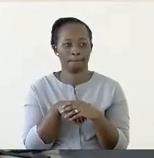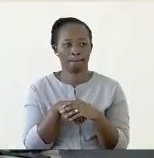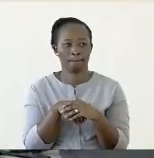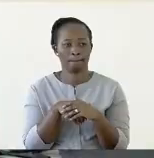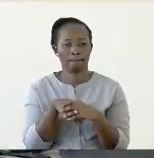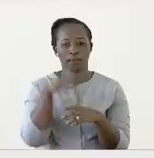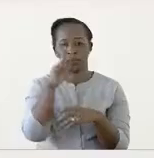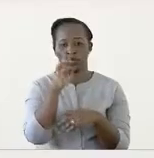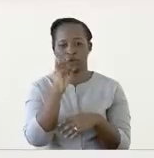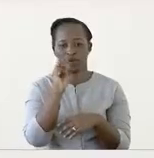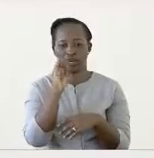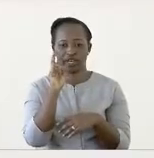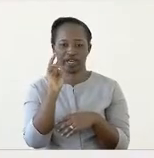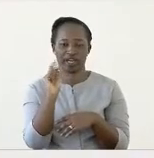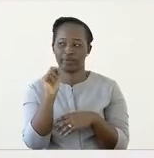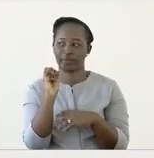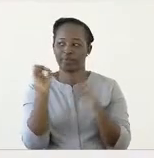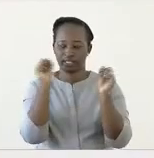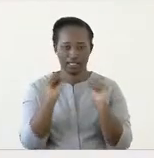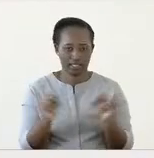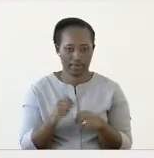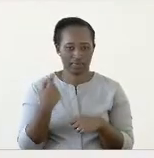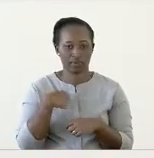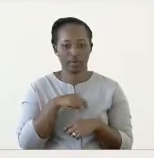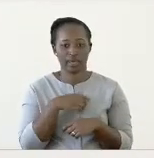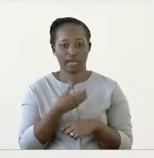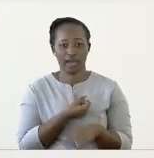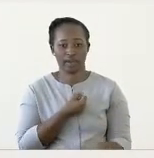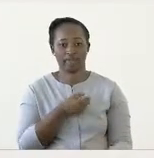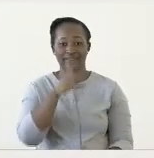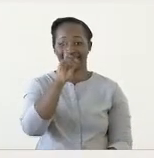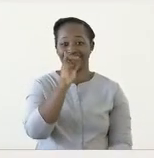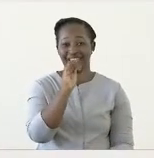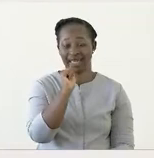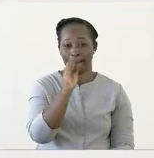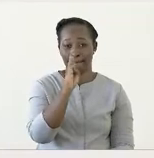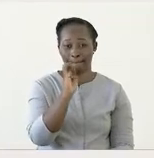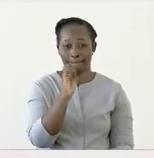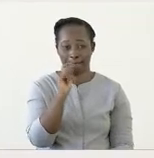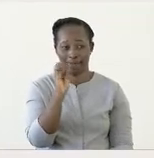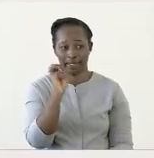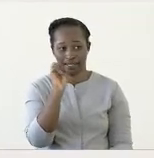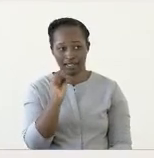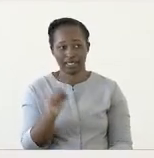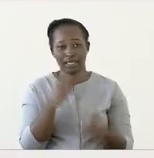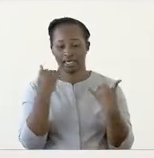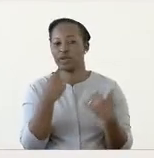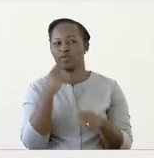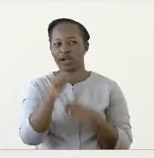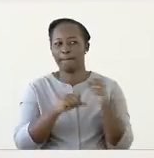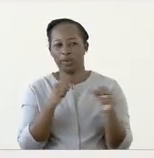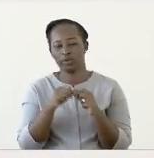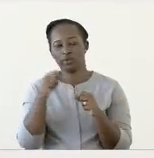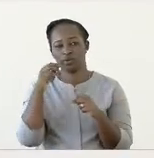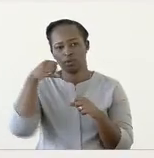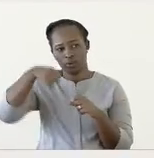into the urinary bladder. So we have diabetes. Once there is less water being discharged into our urine, a person is going